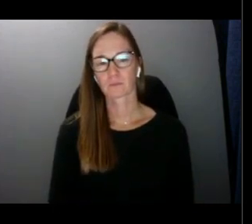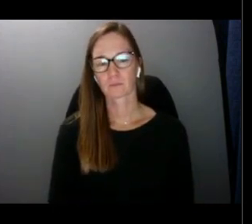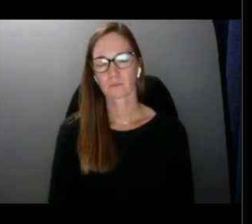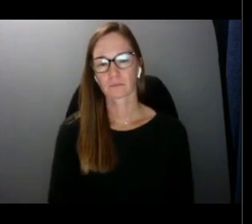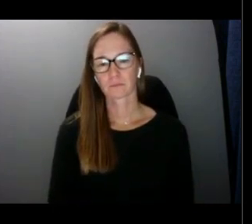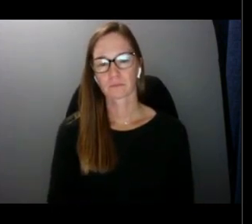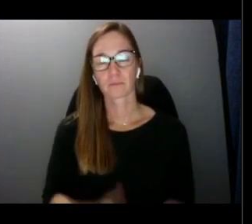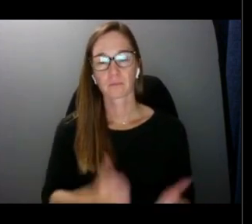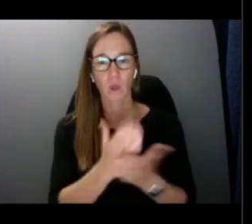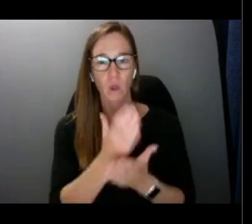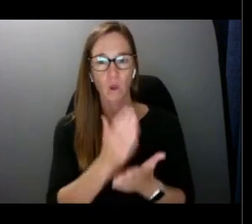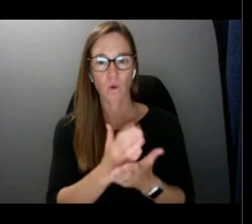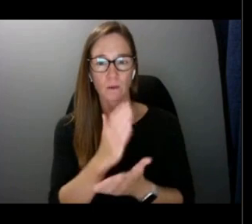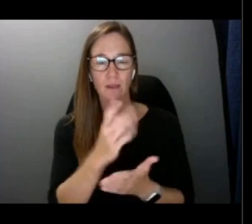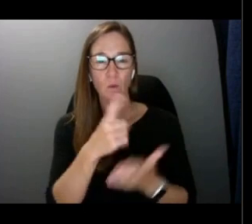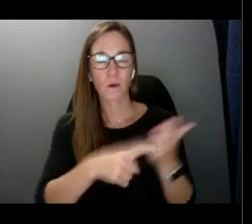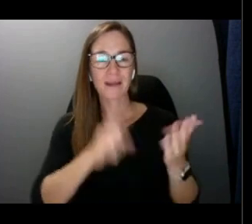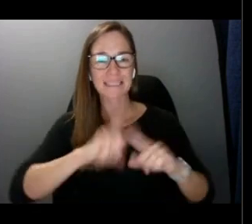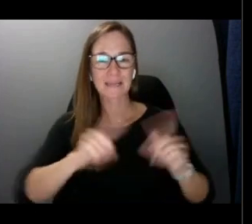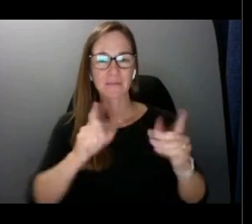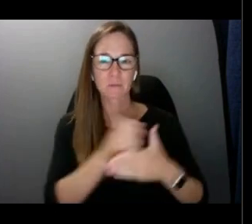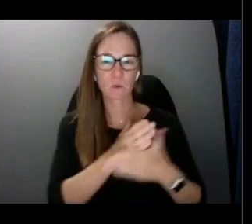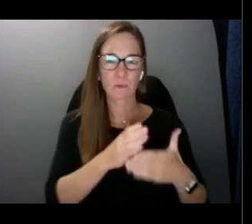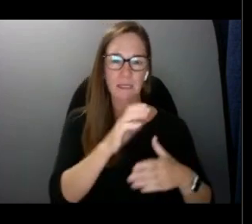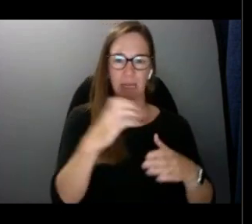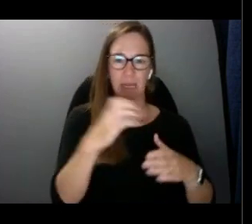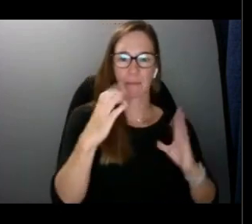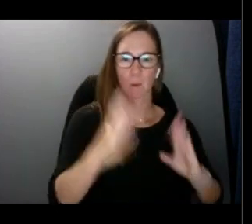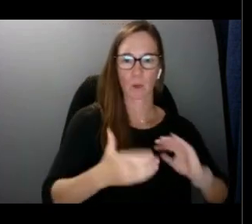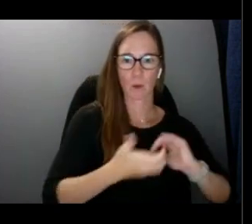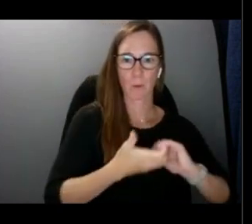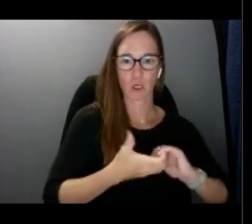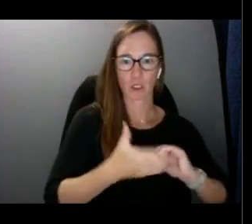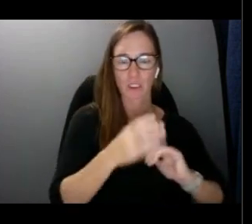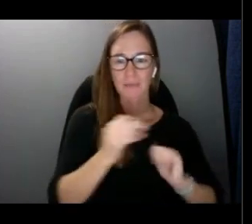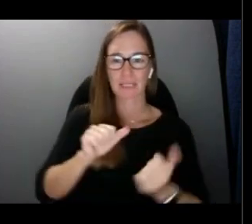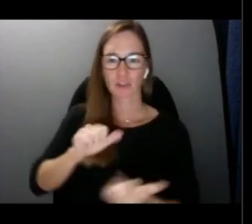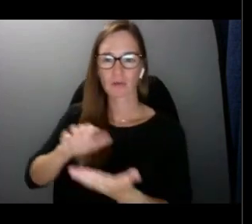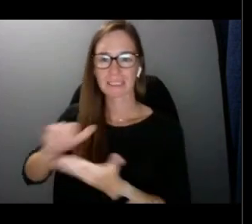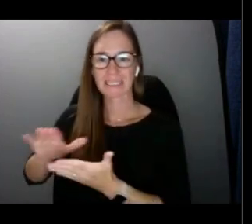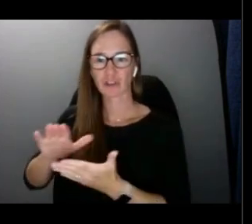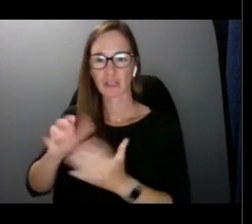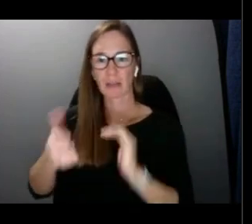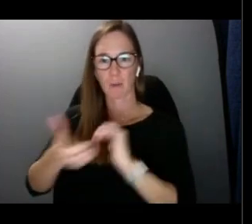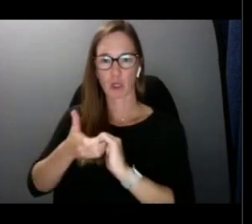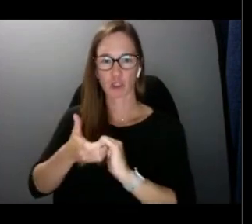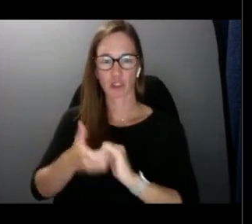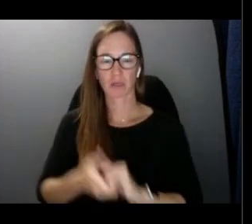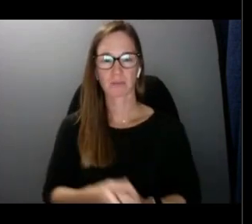All right, what is the distinction between employer partnerships and strategic partnerships?